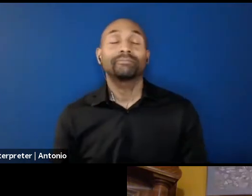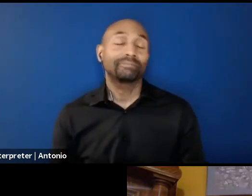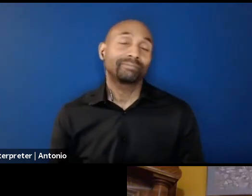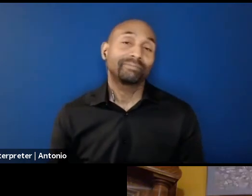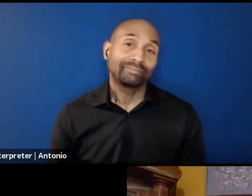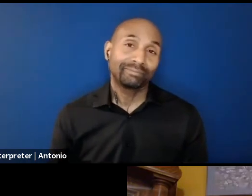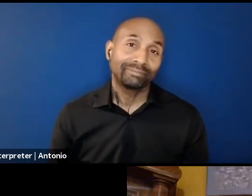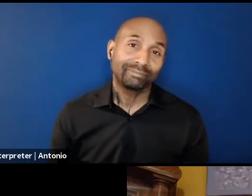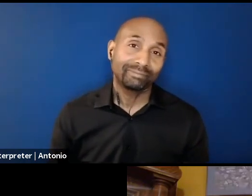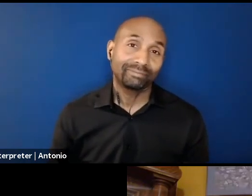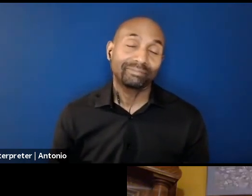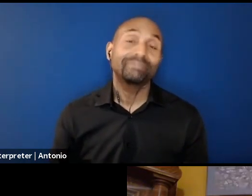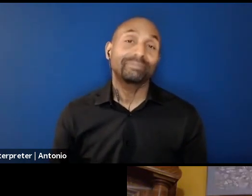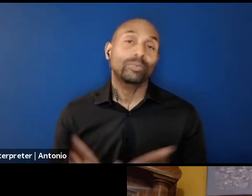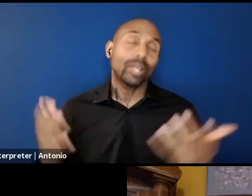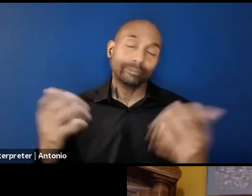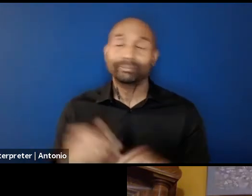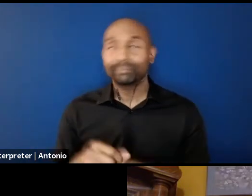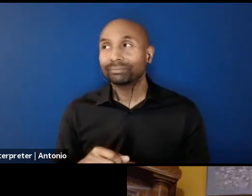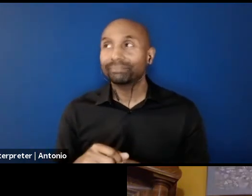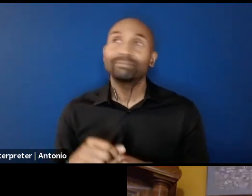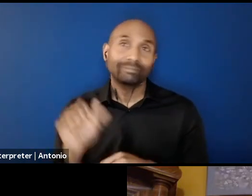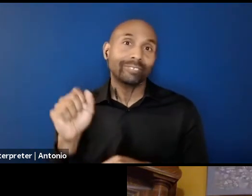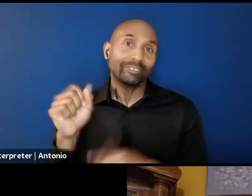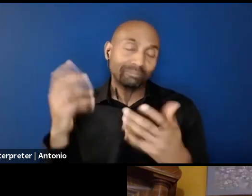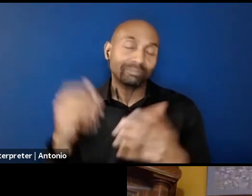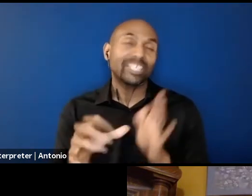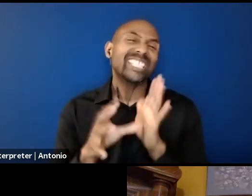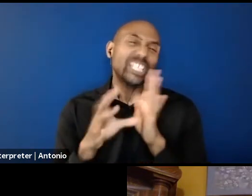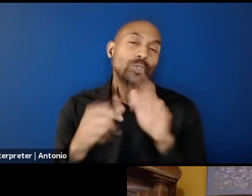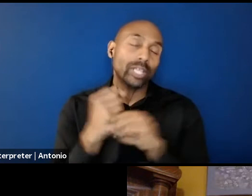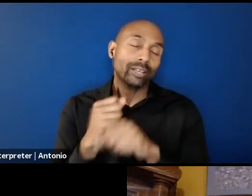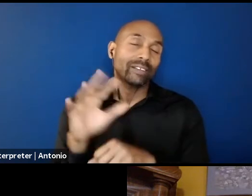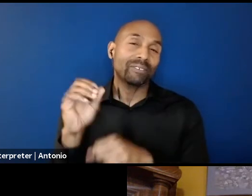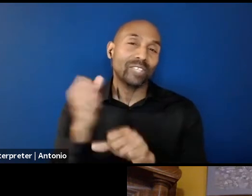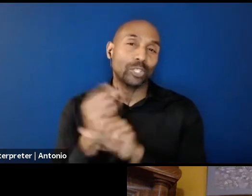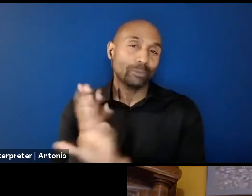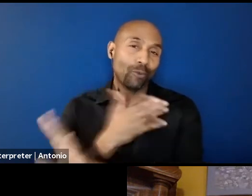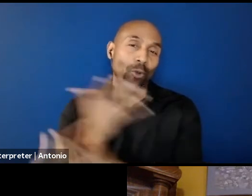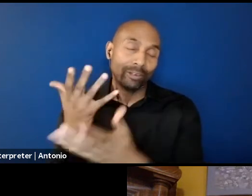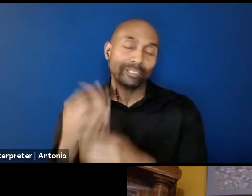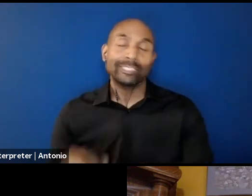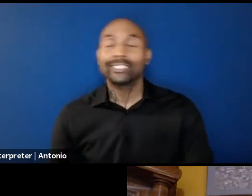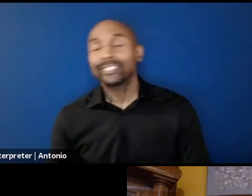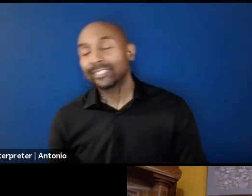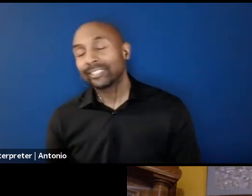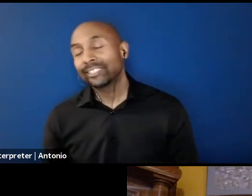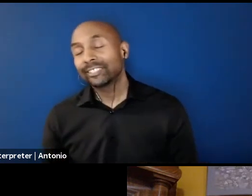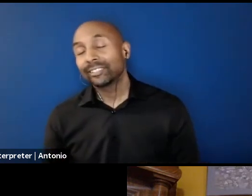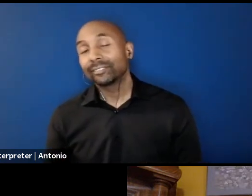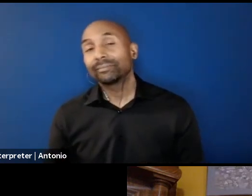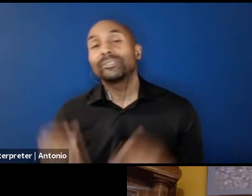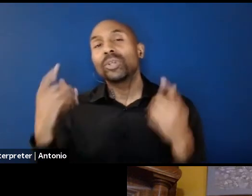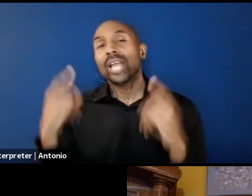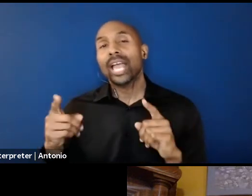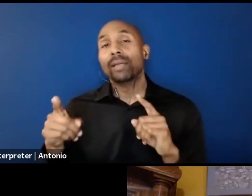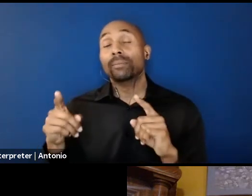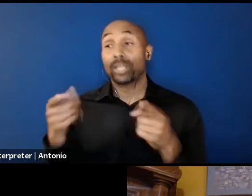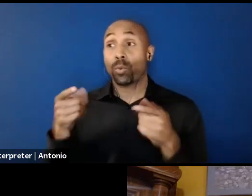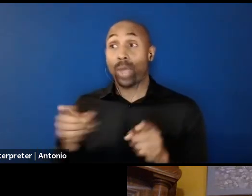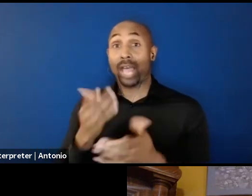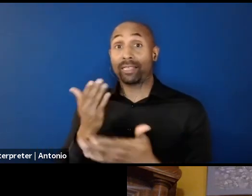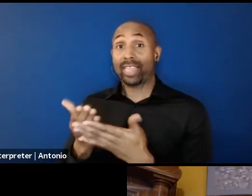to my senior year. It had been 50 years prior. So I was reminded of the fact that